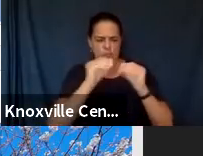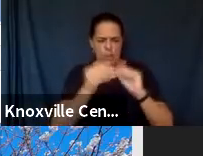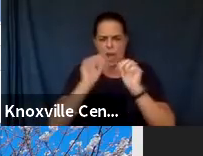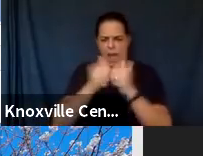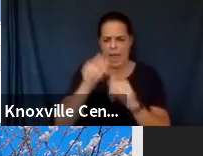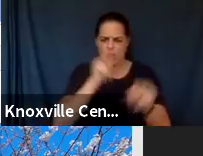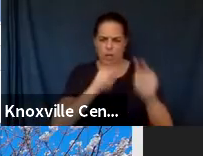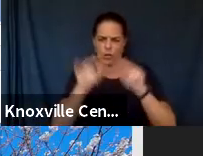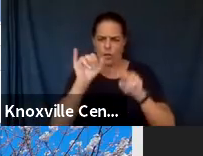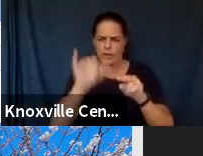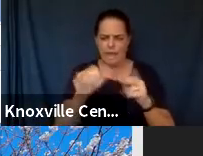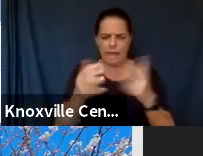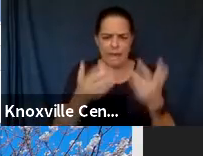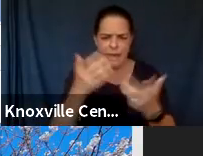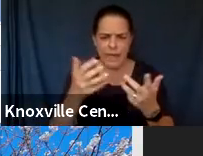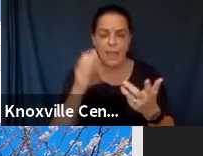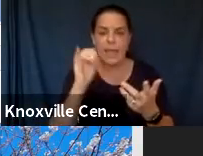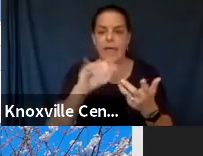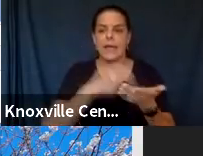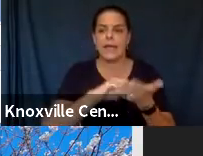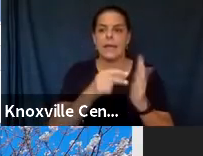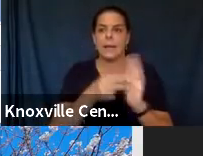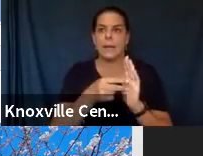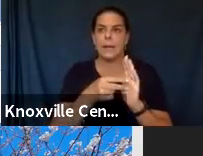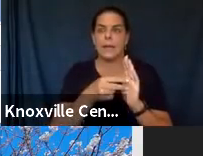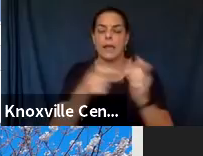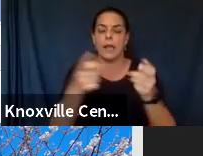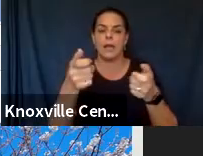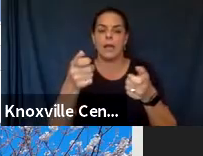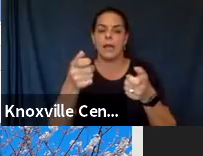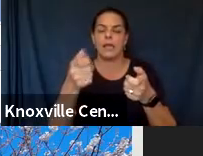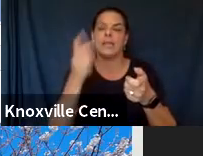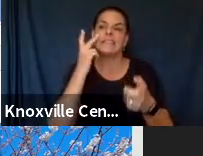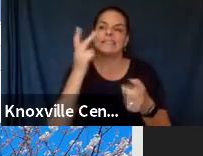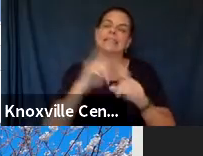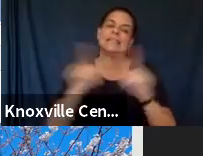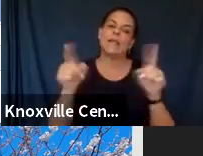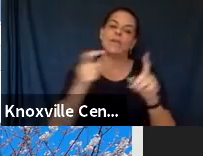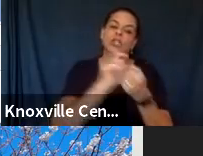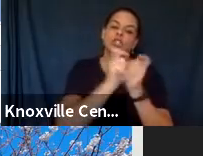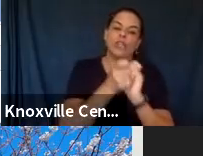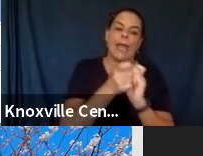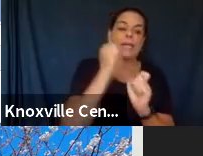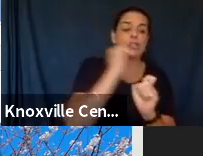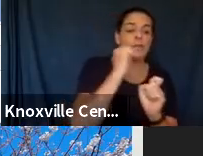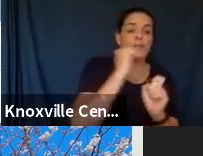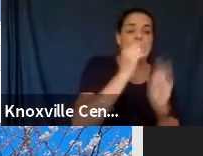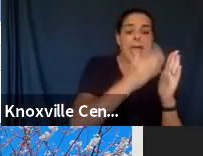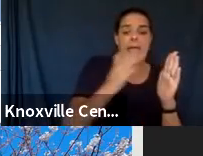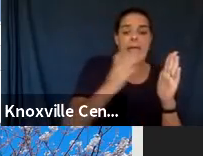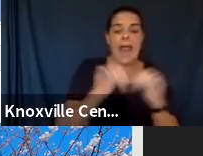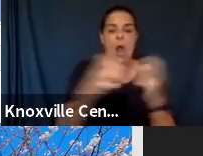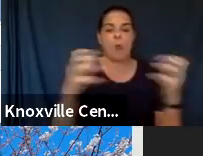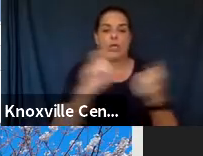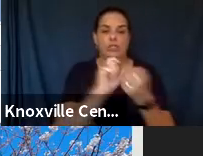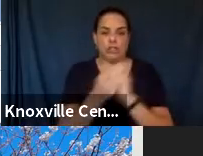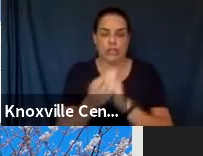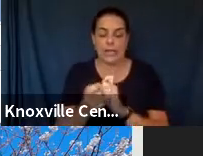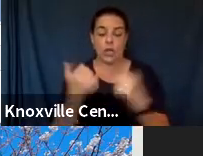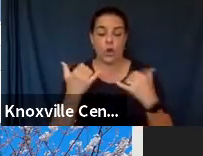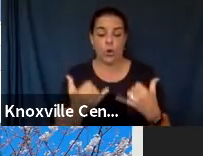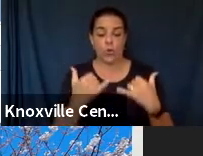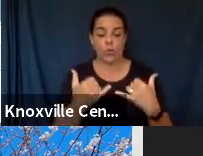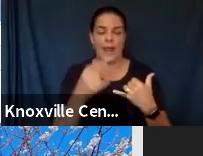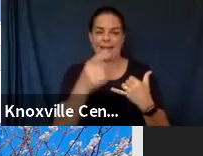that, the EPIs pull the data and look at standard deviations from change from day to day to day. And at this point, it's